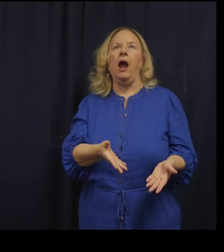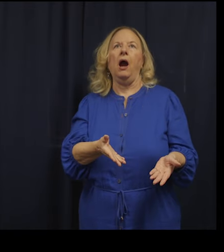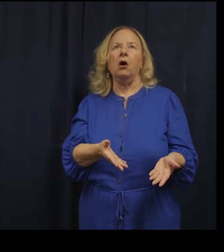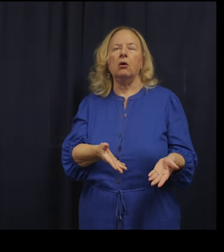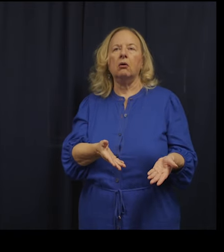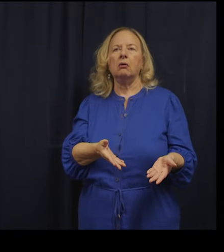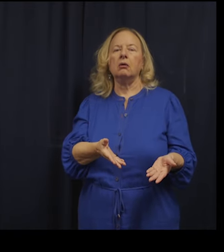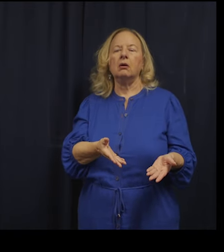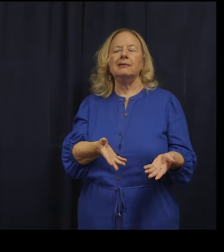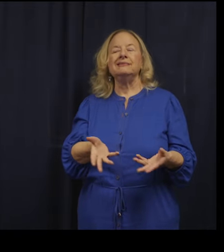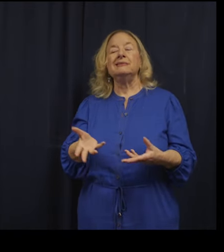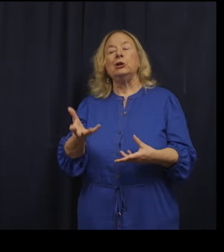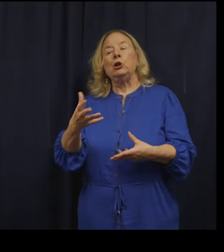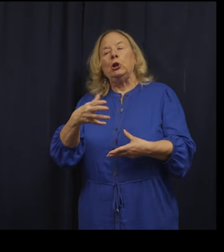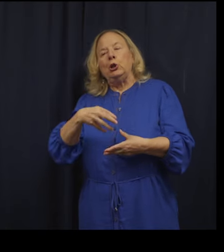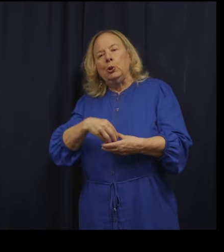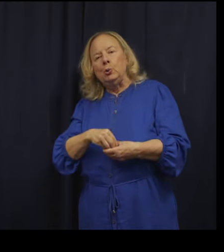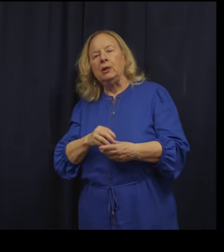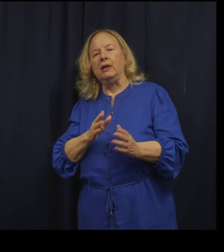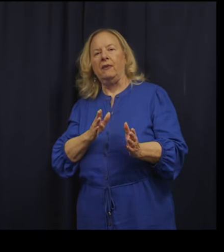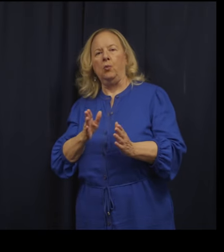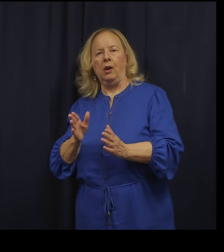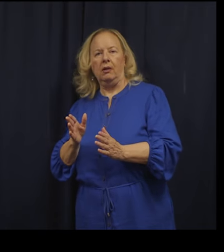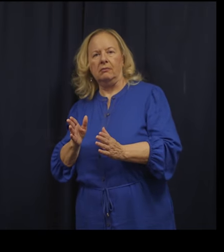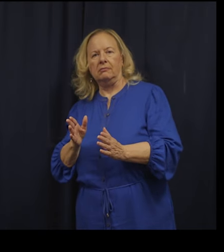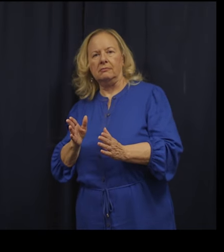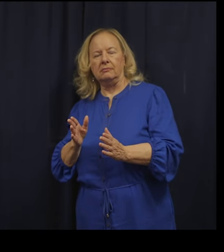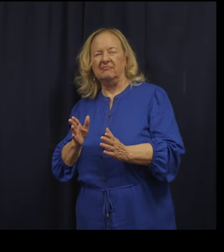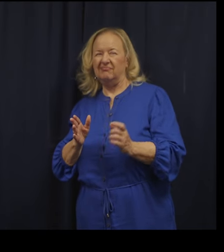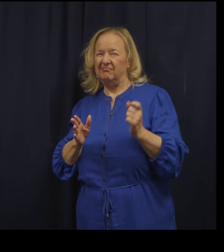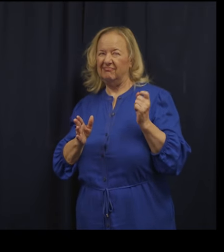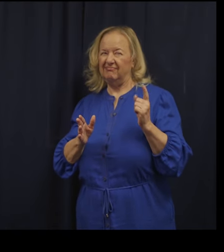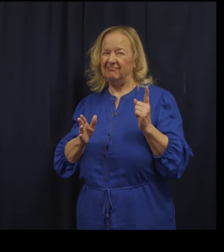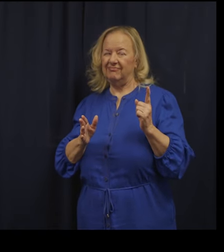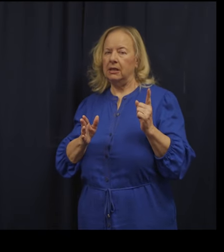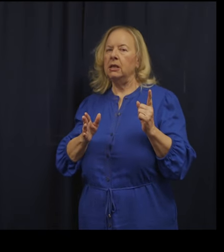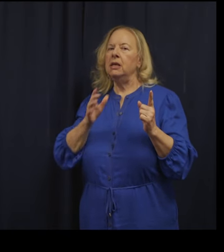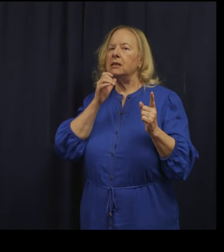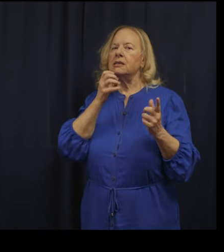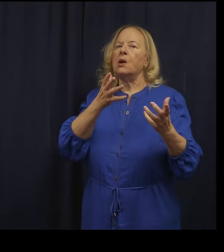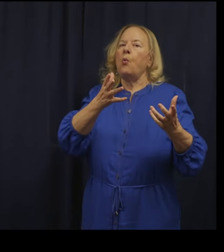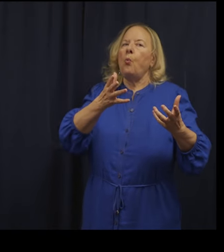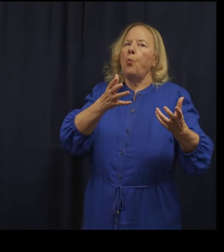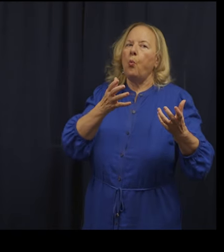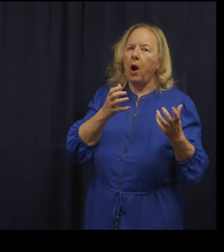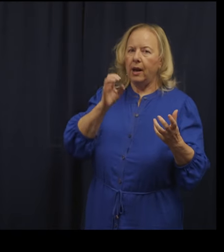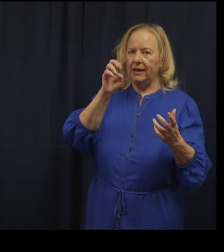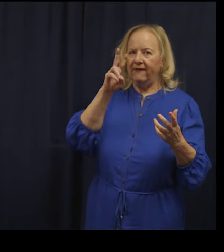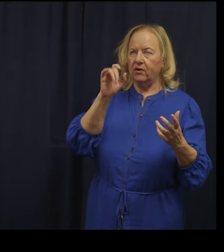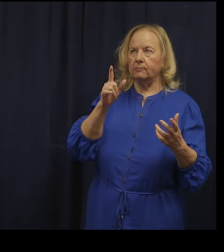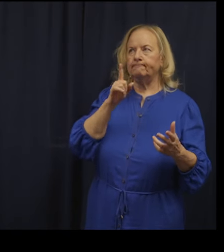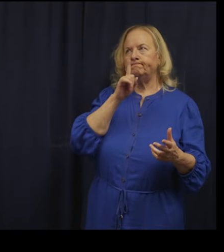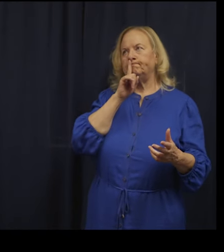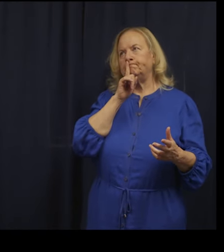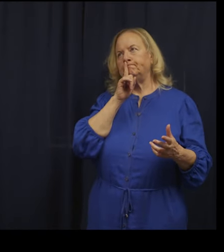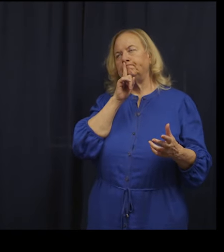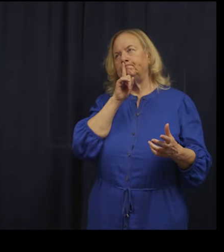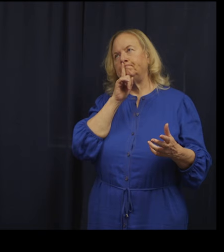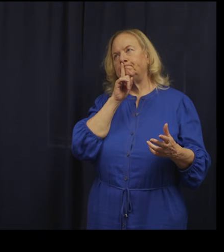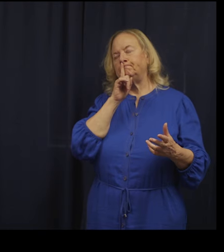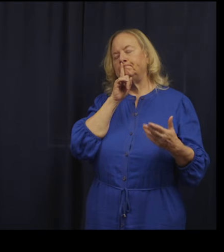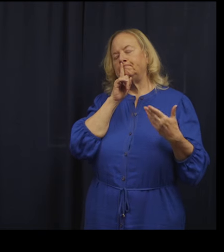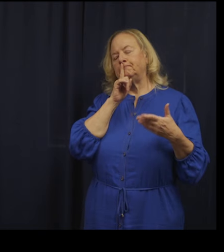existence is included in his will. You follow me? He doesn't desire evil, but he allows evil to be